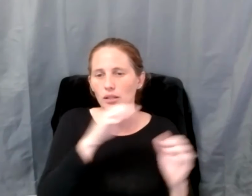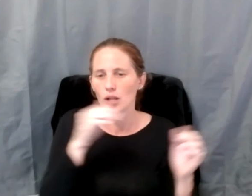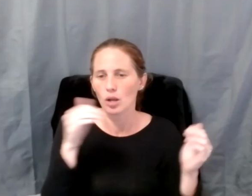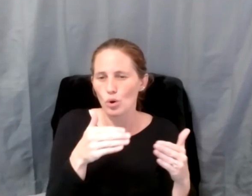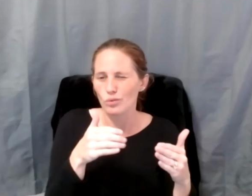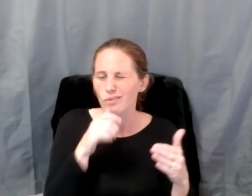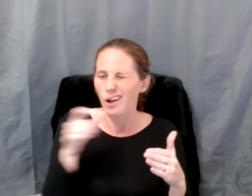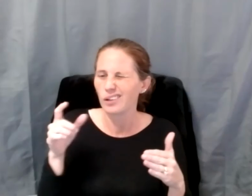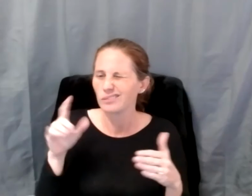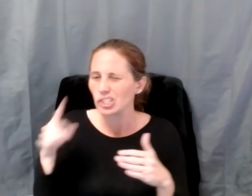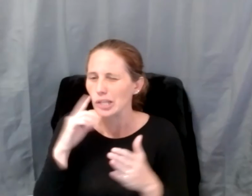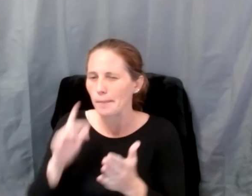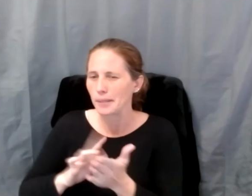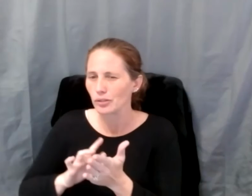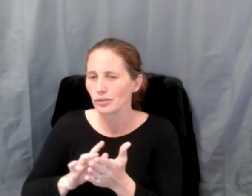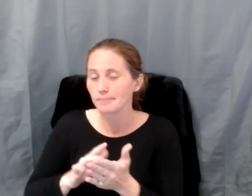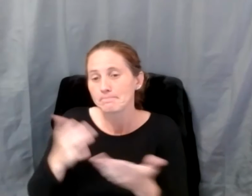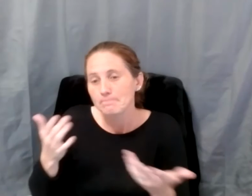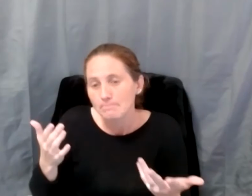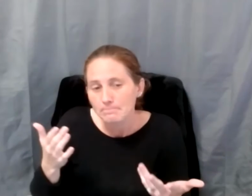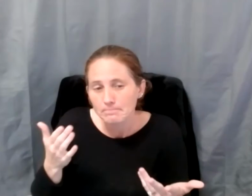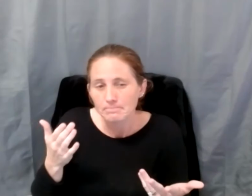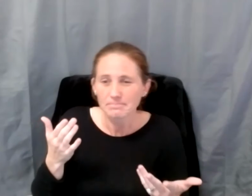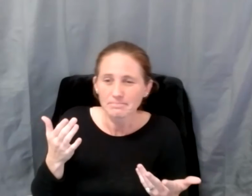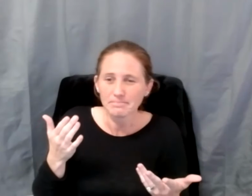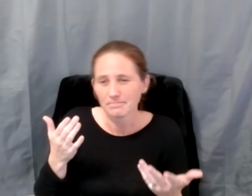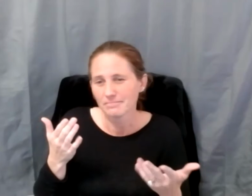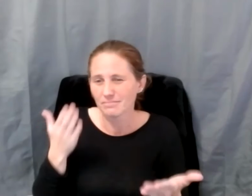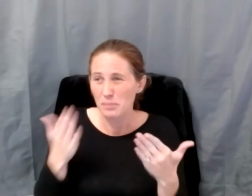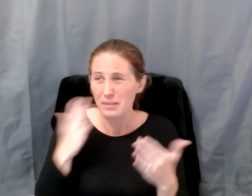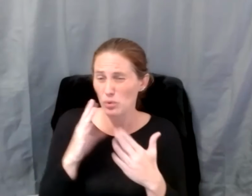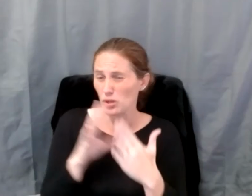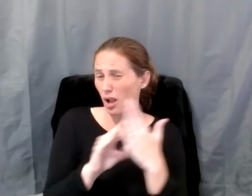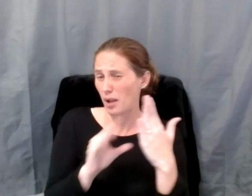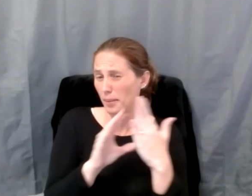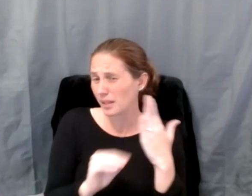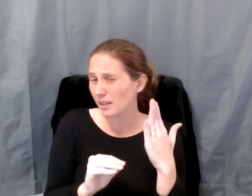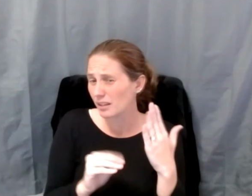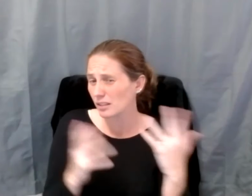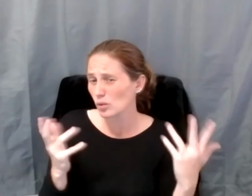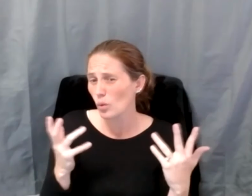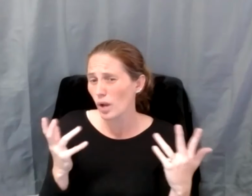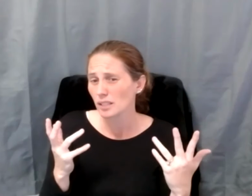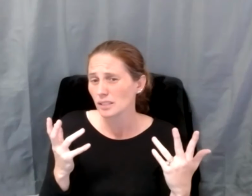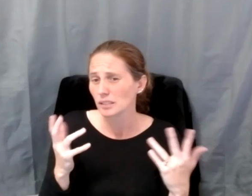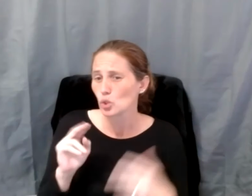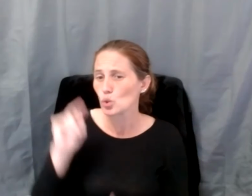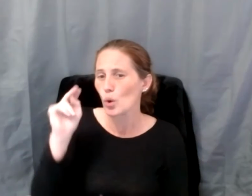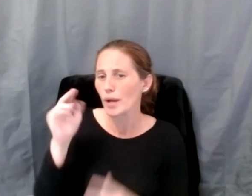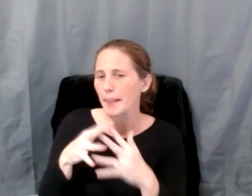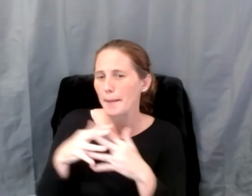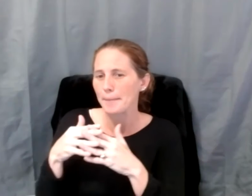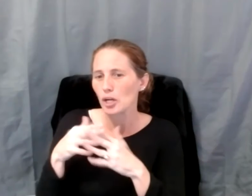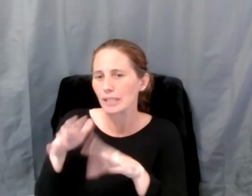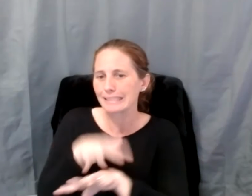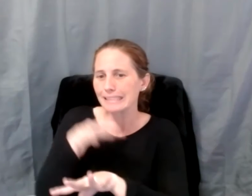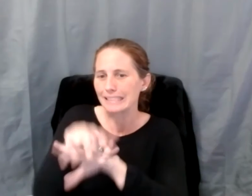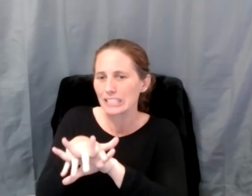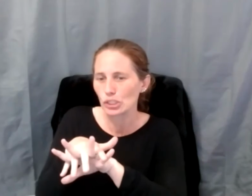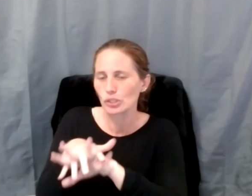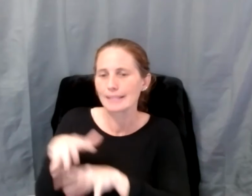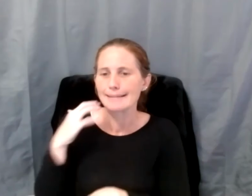maybe that was part of it, um, kind of emulating what in North American indigenous context, tobacco